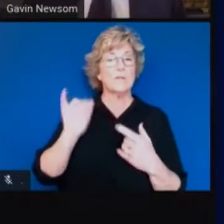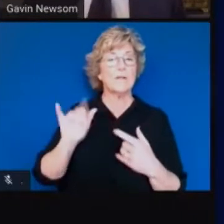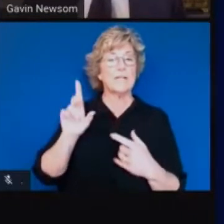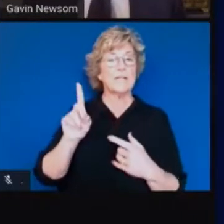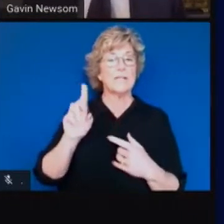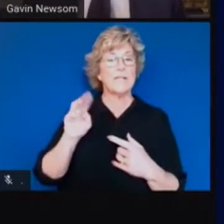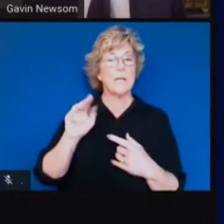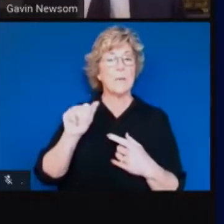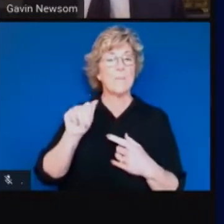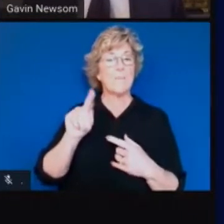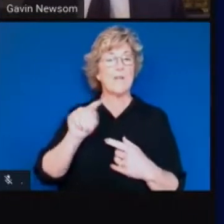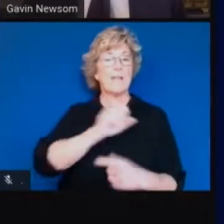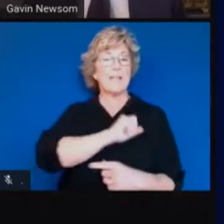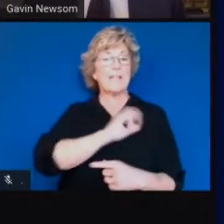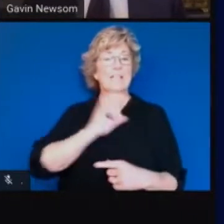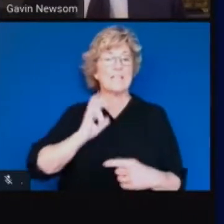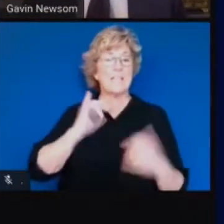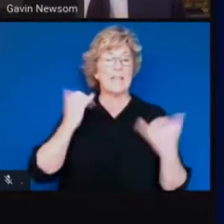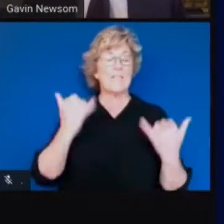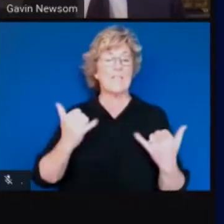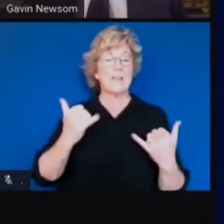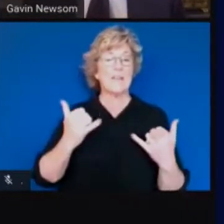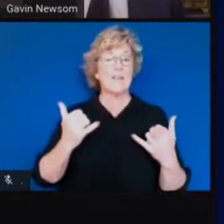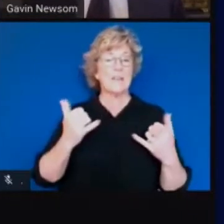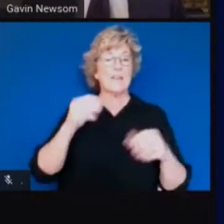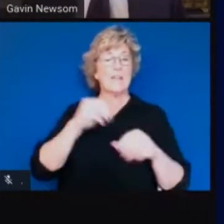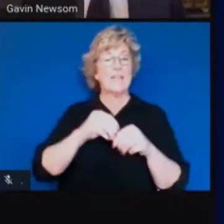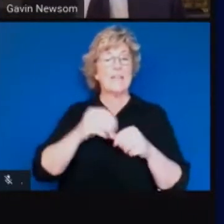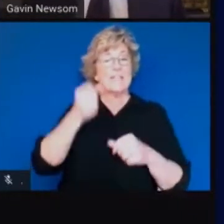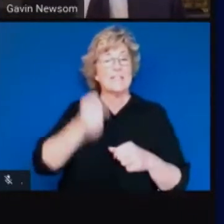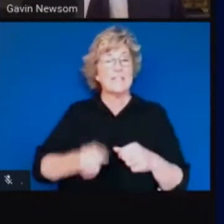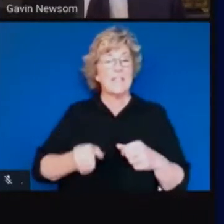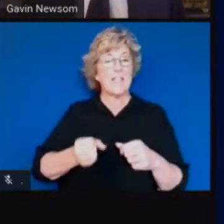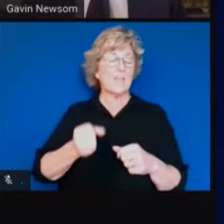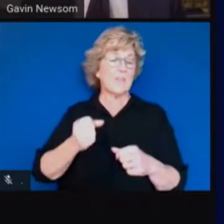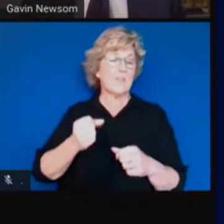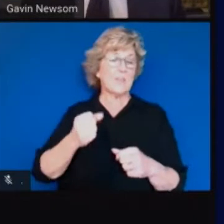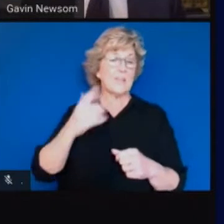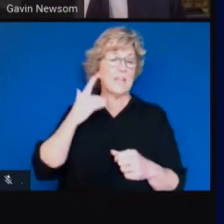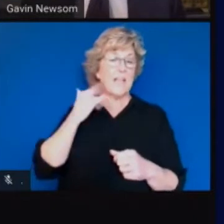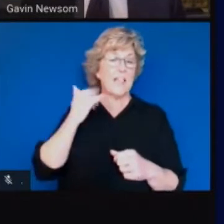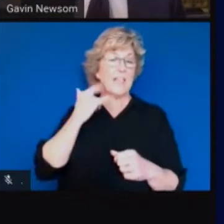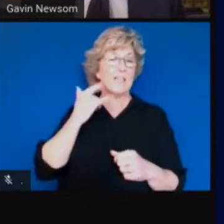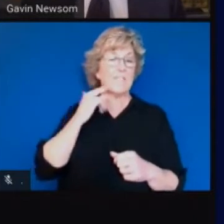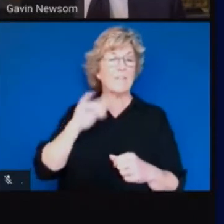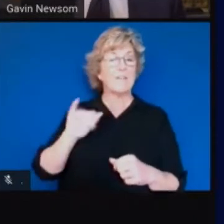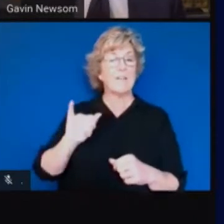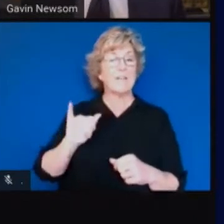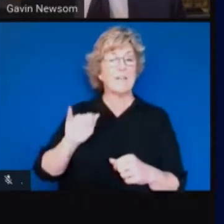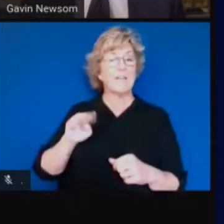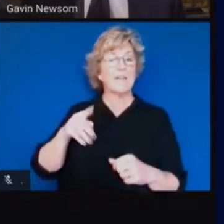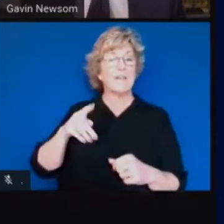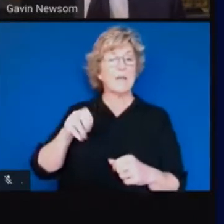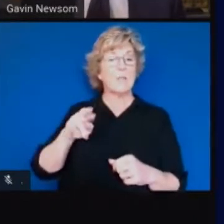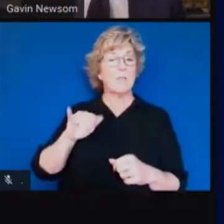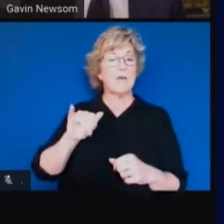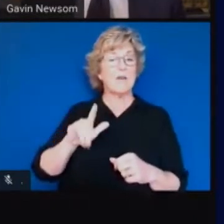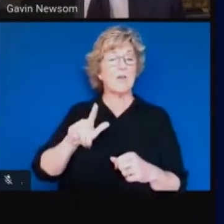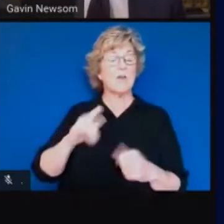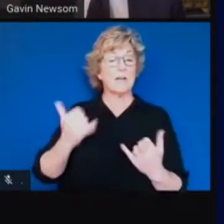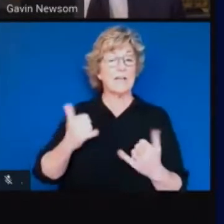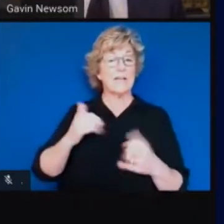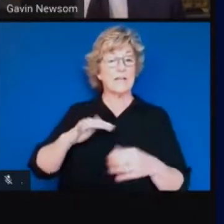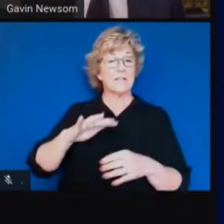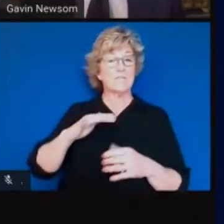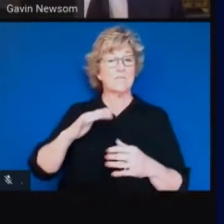we currently are enjoying down in Imperial County. They're due to redeploy elsewhere in the middle